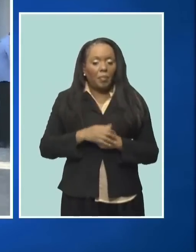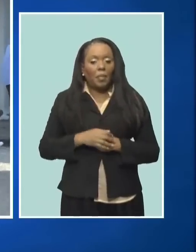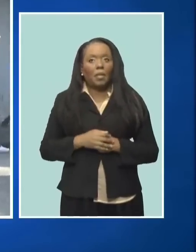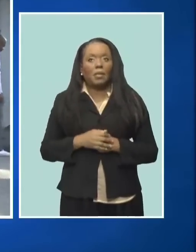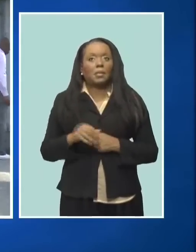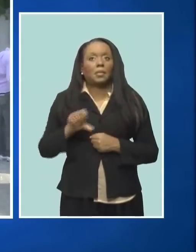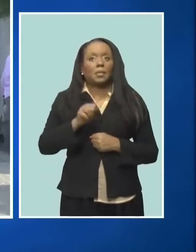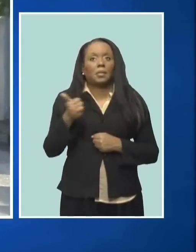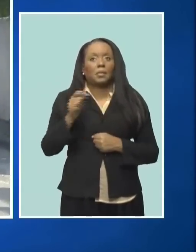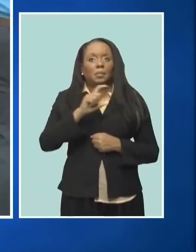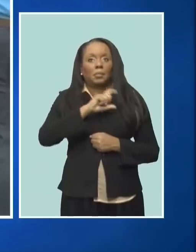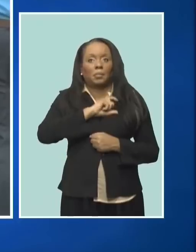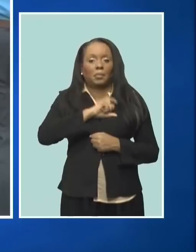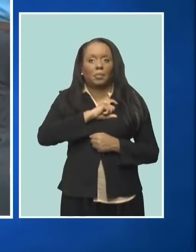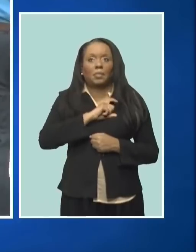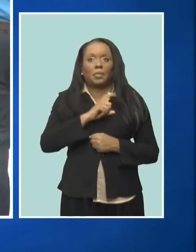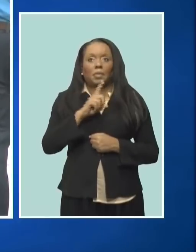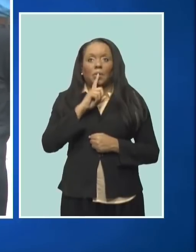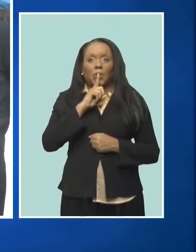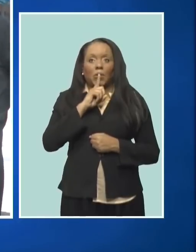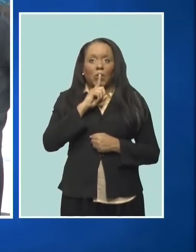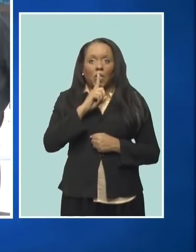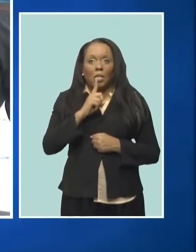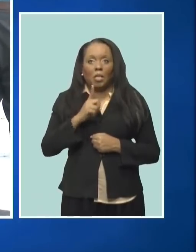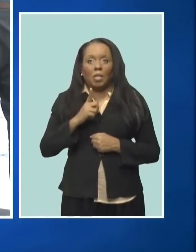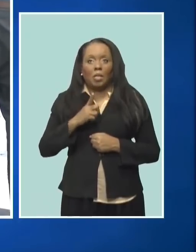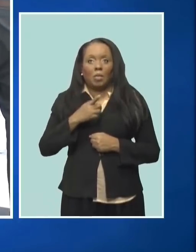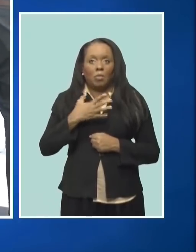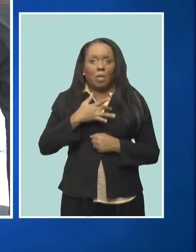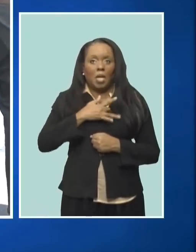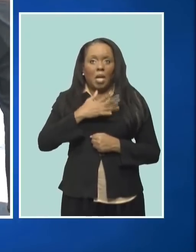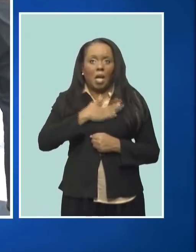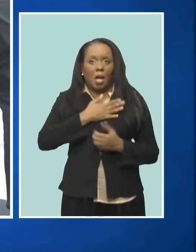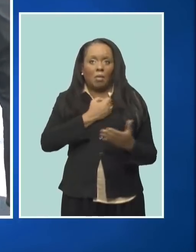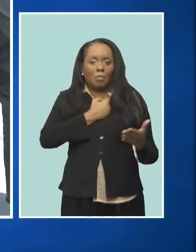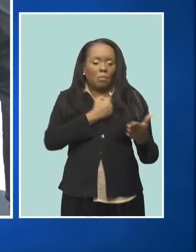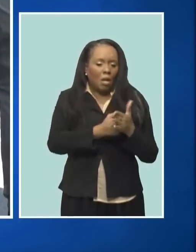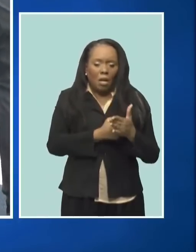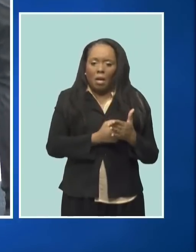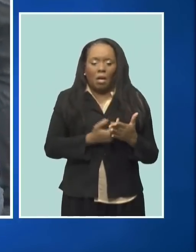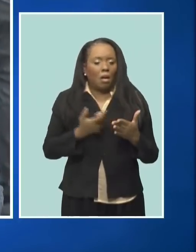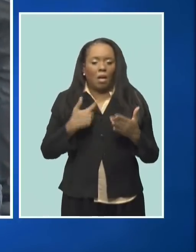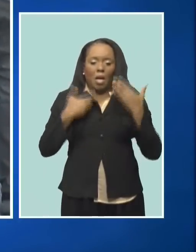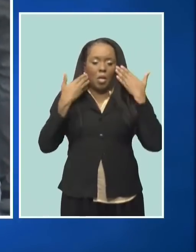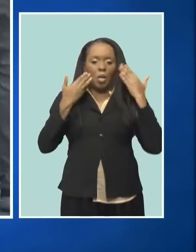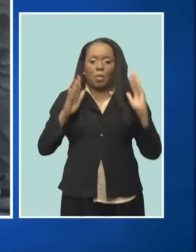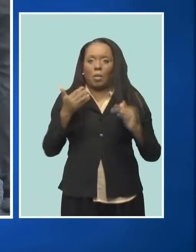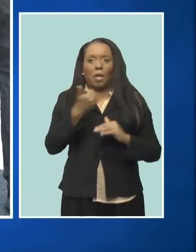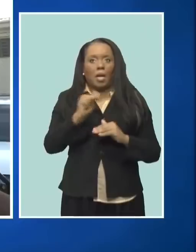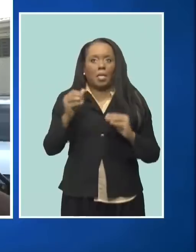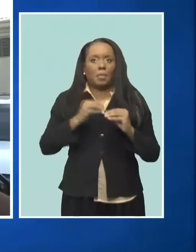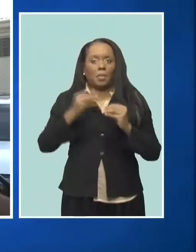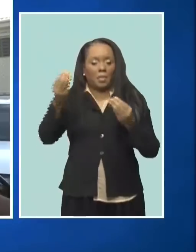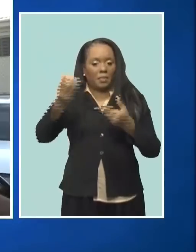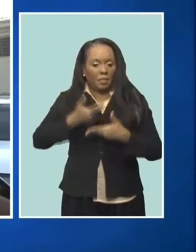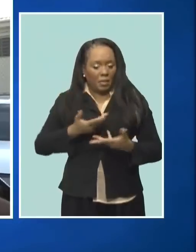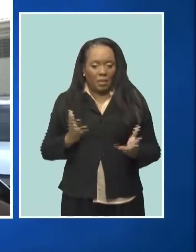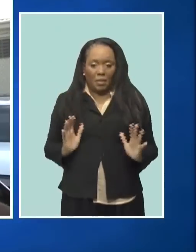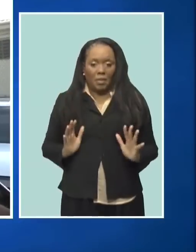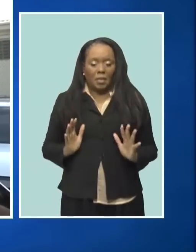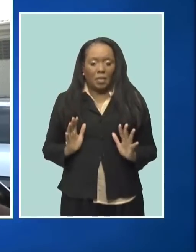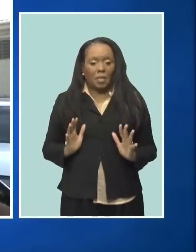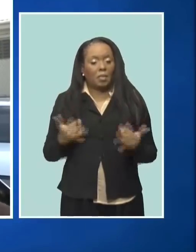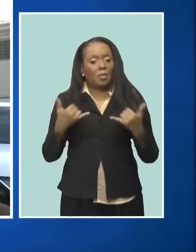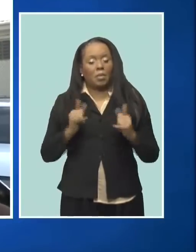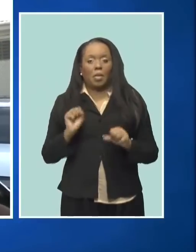police officers who are visibly shaken. And that's as much as I can give you at this stage. As you can understand, we still